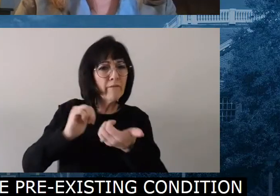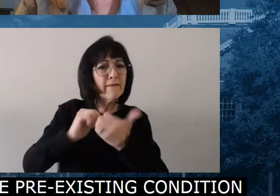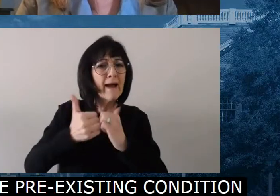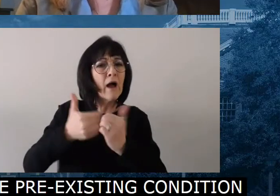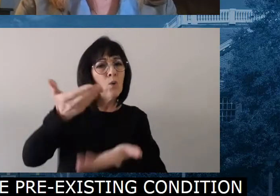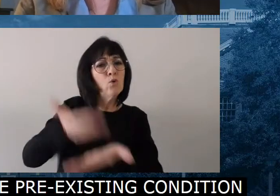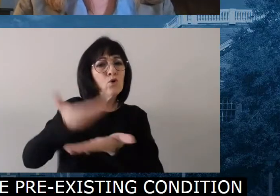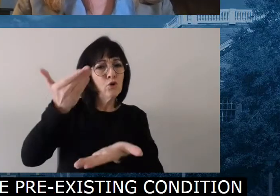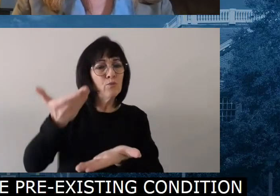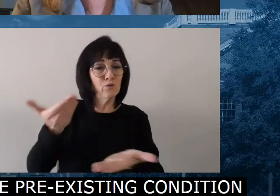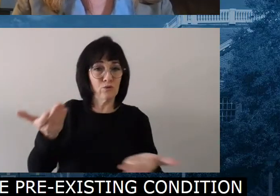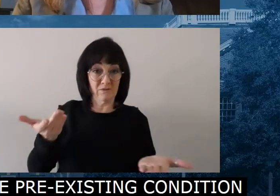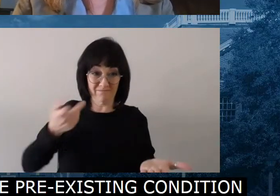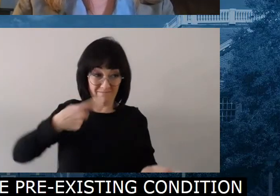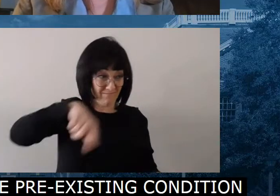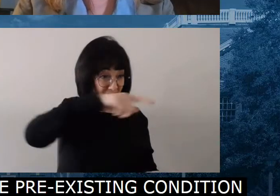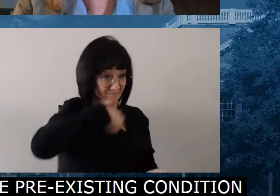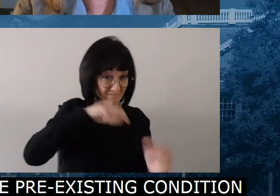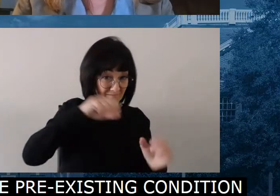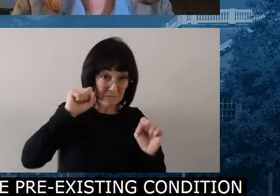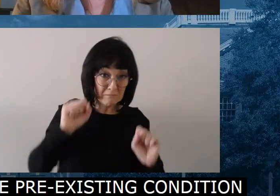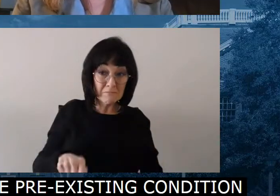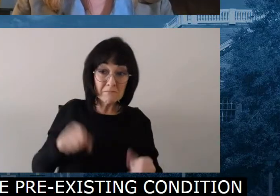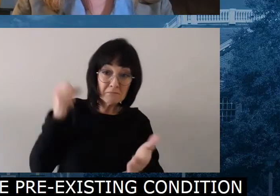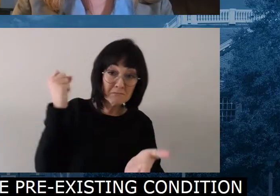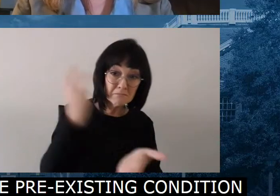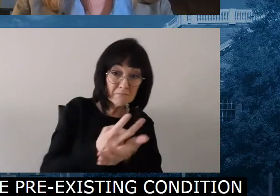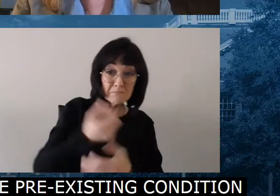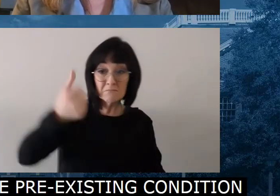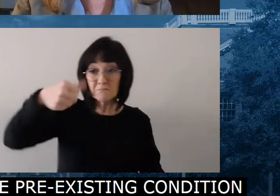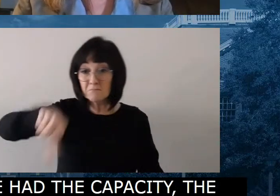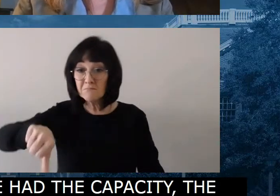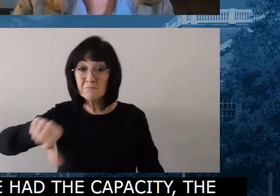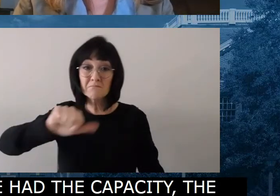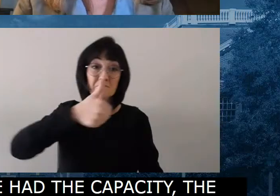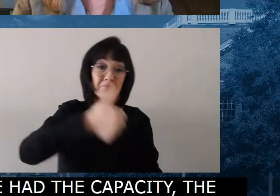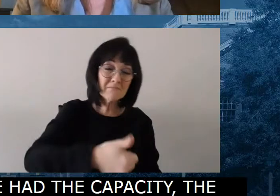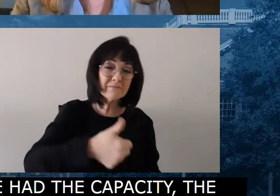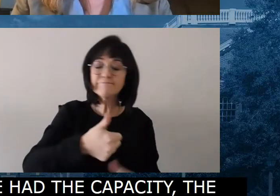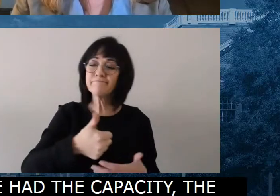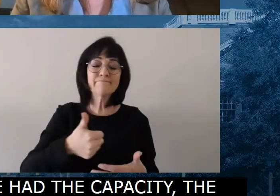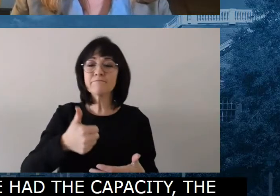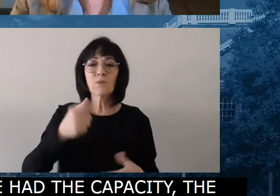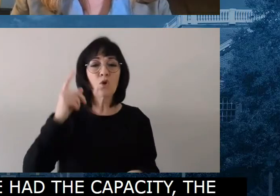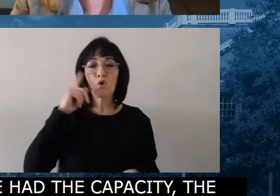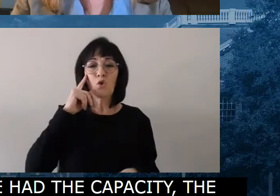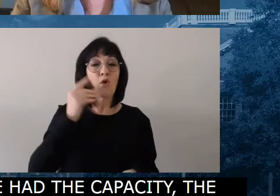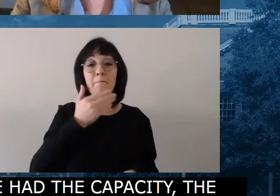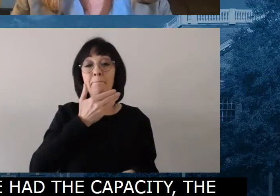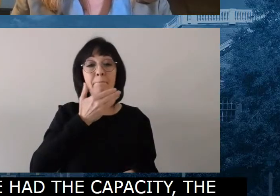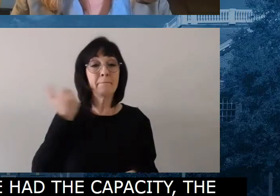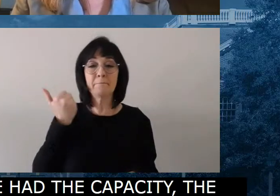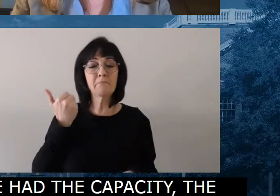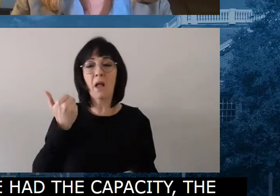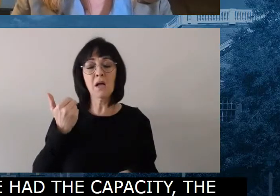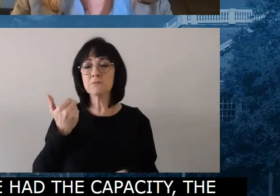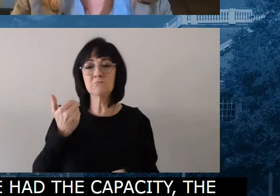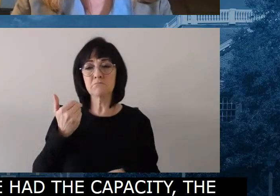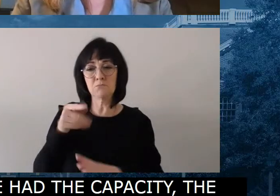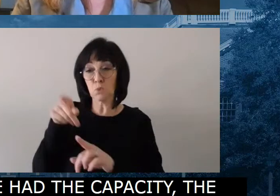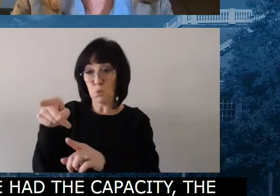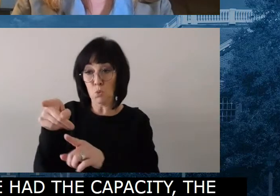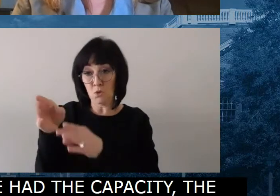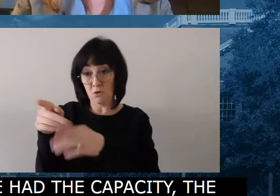ability or the expertise to do that through our clinics. The best way to do that was through physician practices,